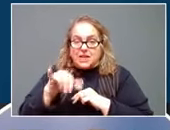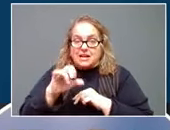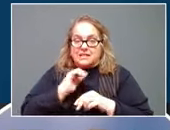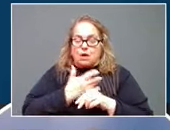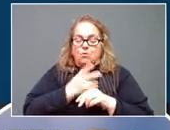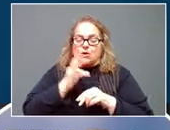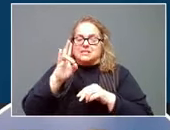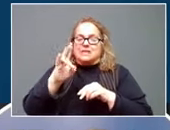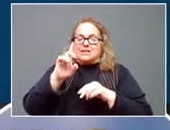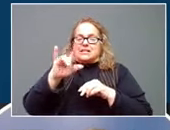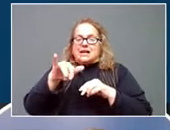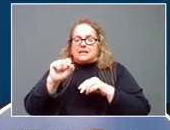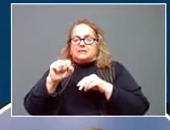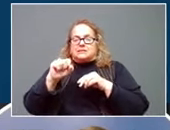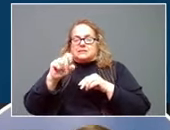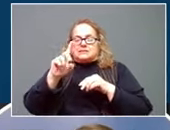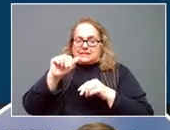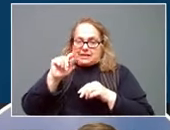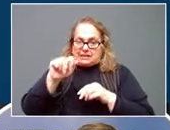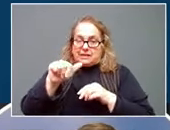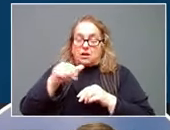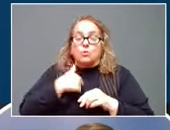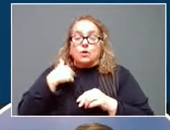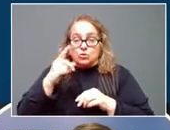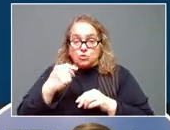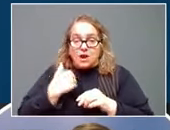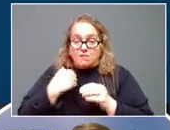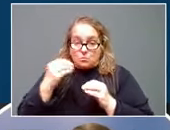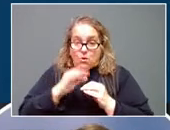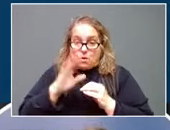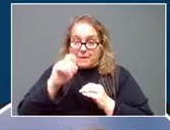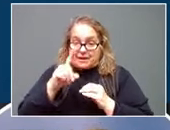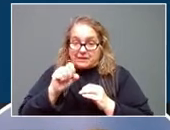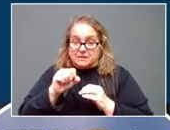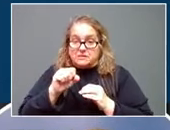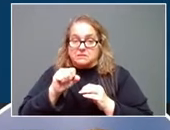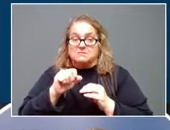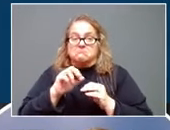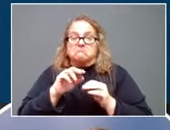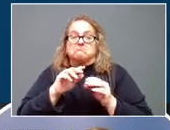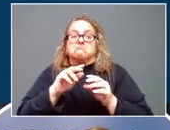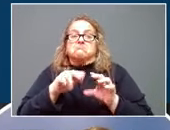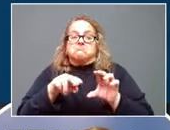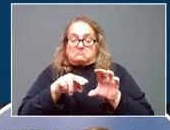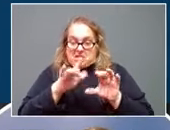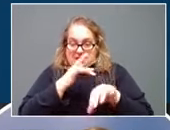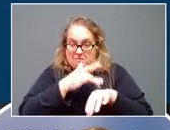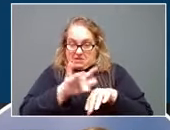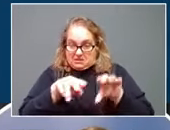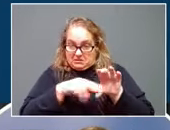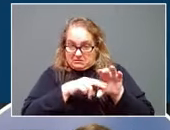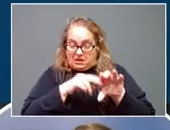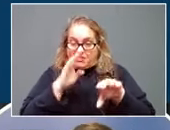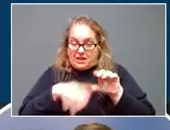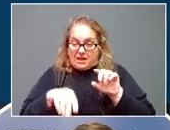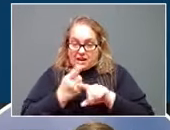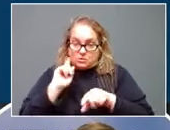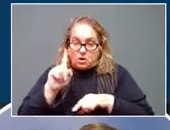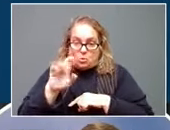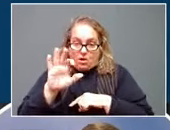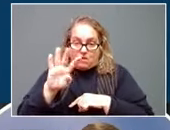rolling data. We do have some more beds available than we did about this time last week, 141 adult ICU